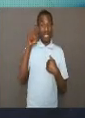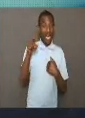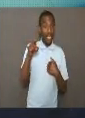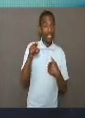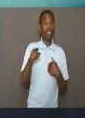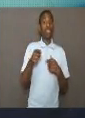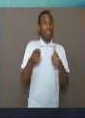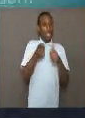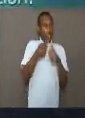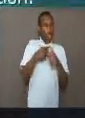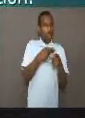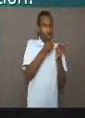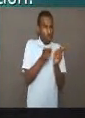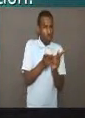position.